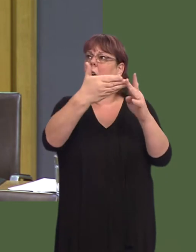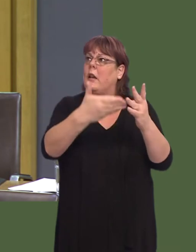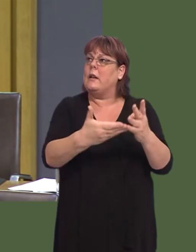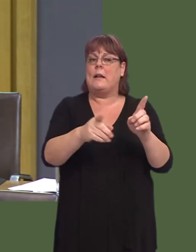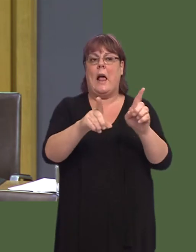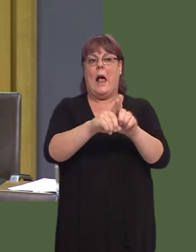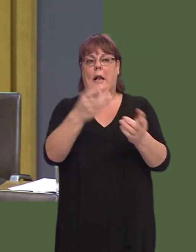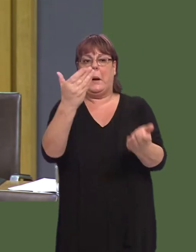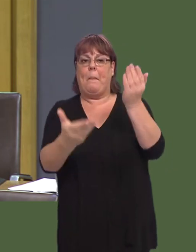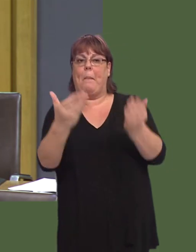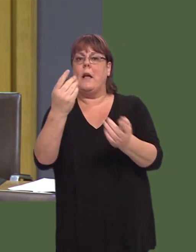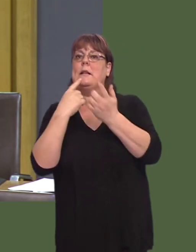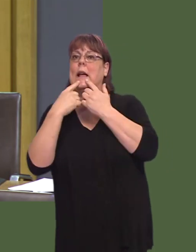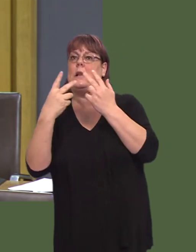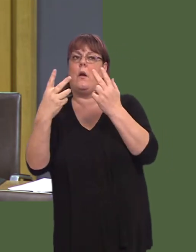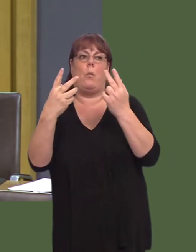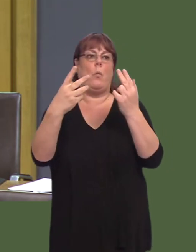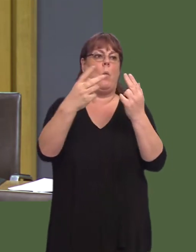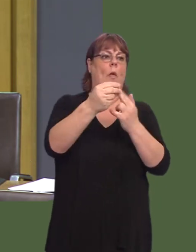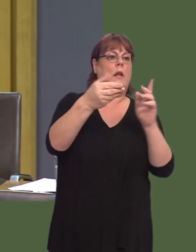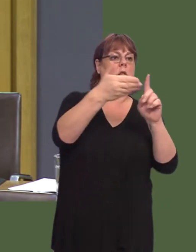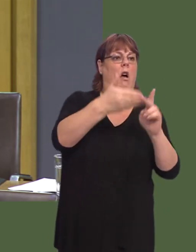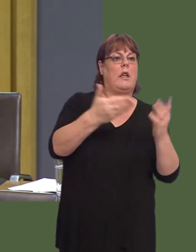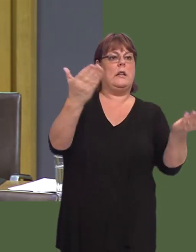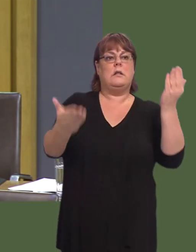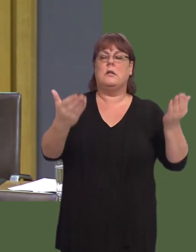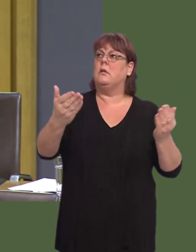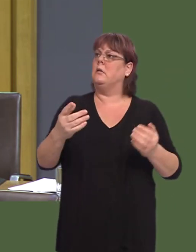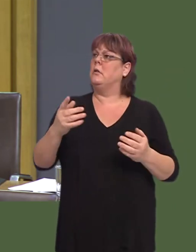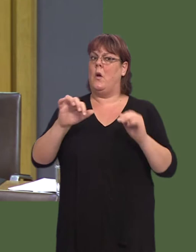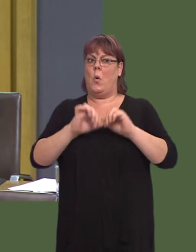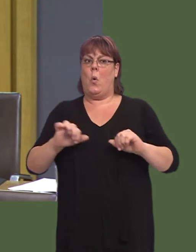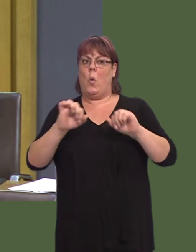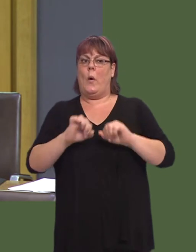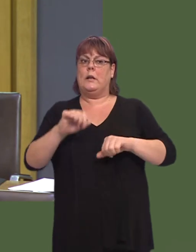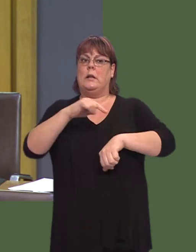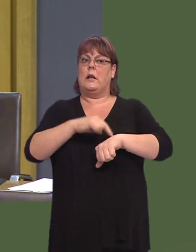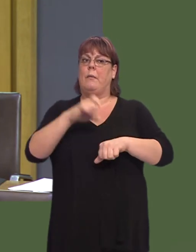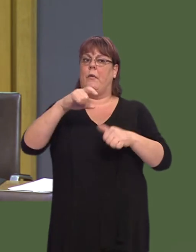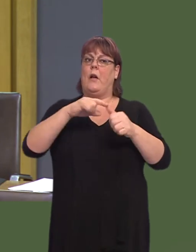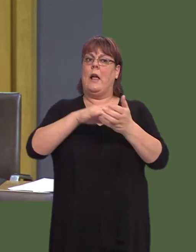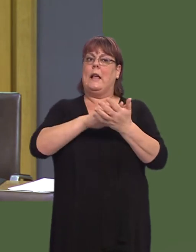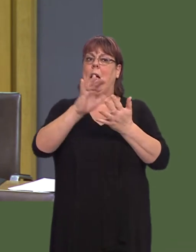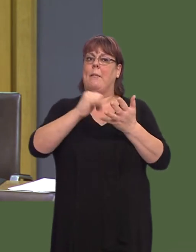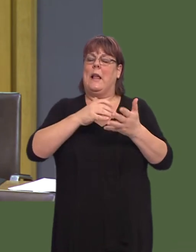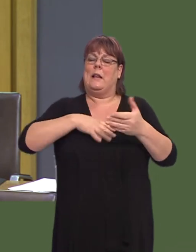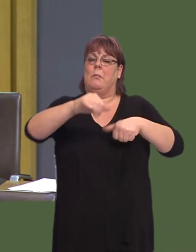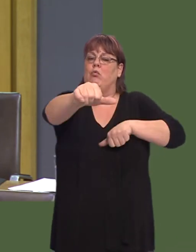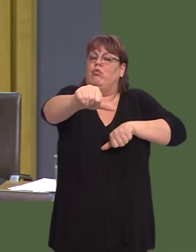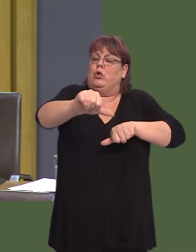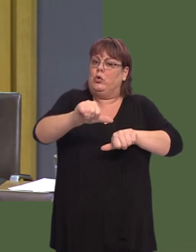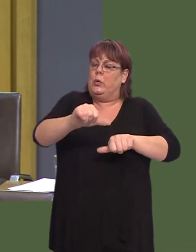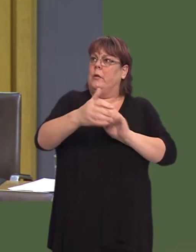the data against those targets? What will it take, First Minister, for waiting times in CAMHS to be reduced so